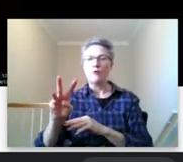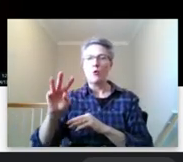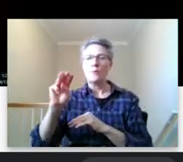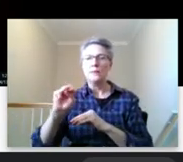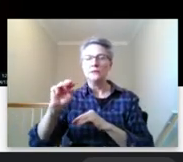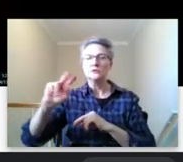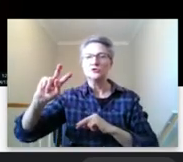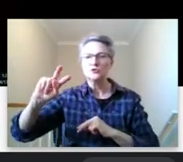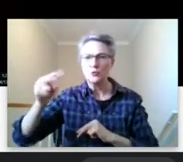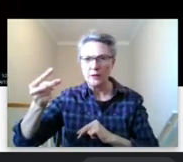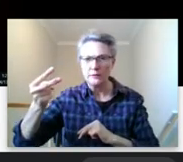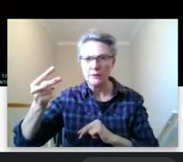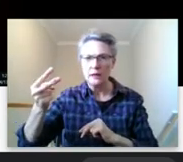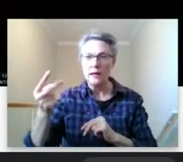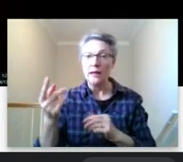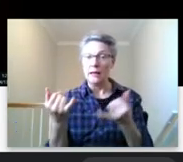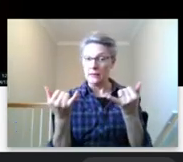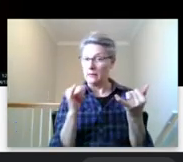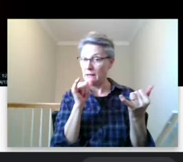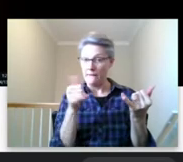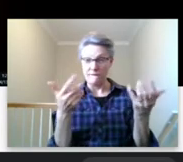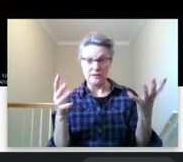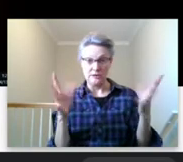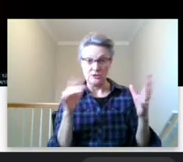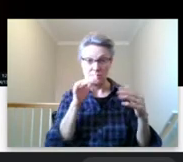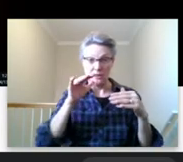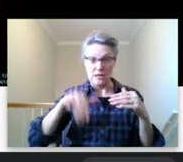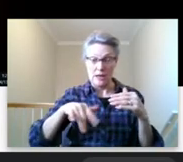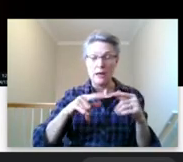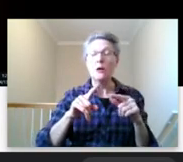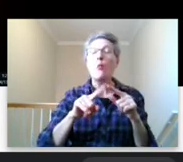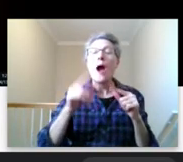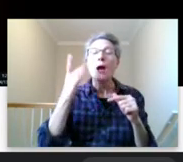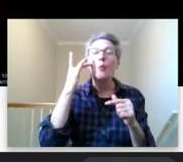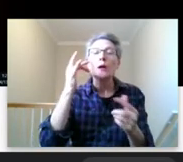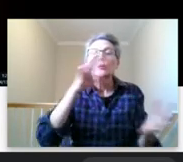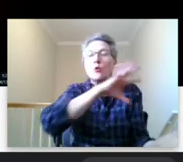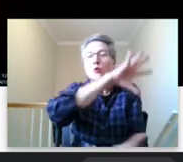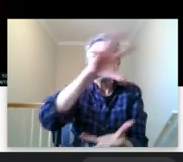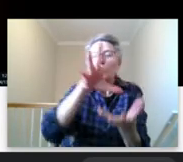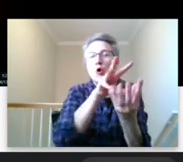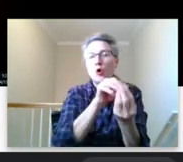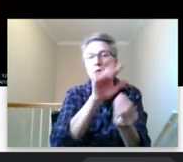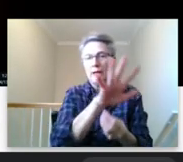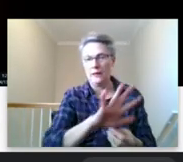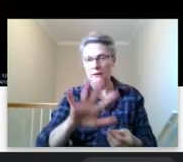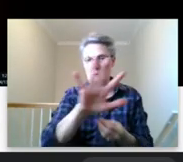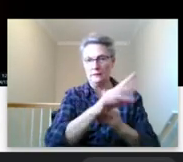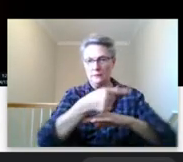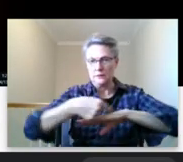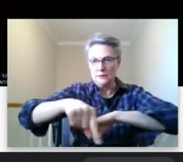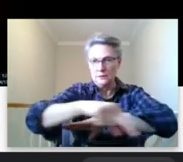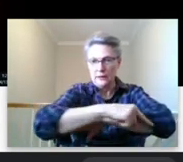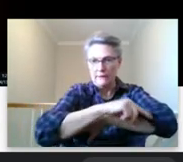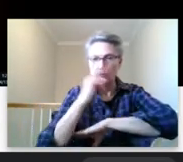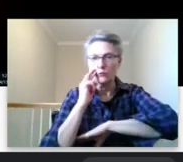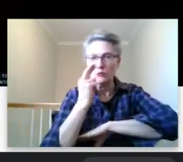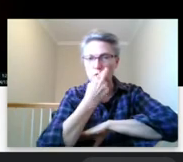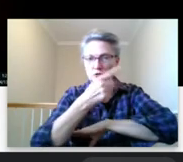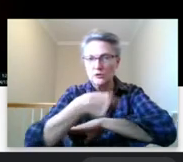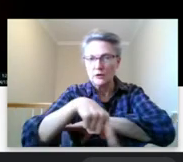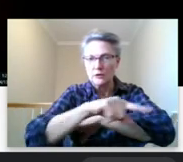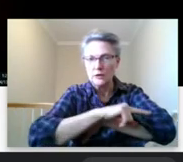squared. Now, we're not done because we want to know the total area of this garden, right? And right now I have my rose garden